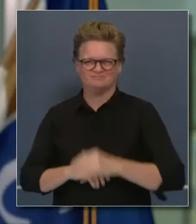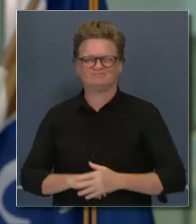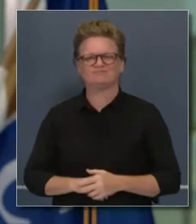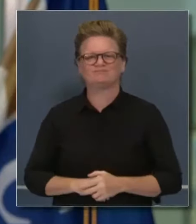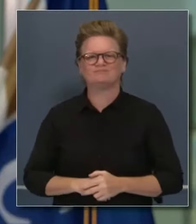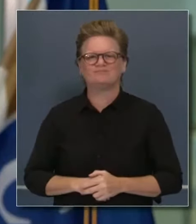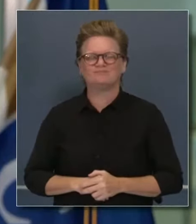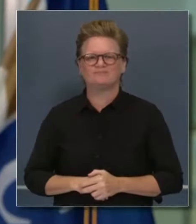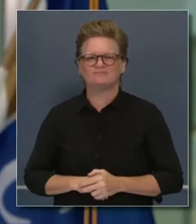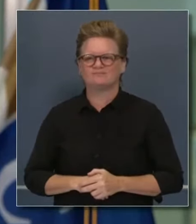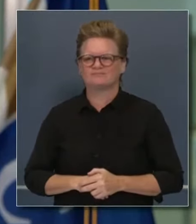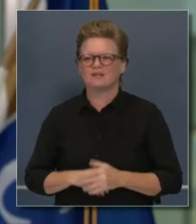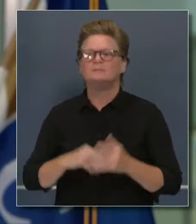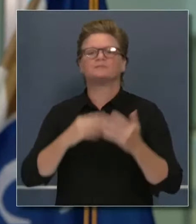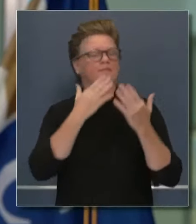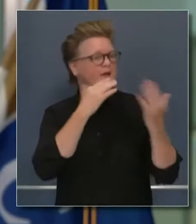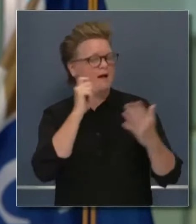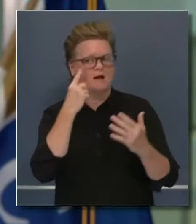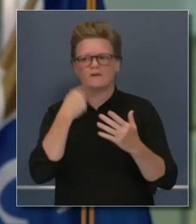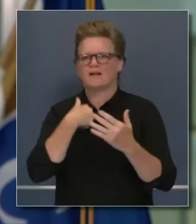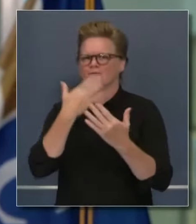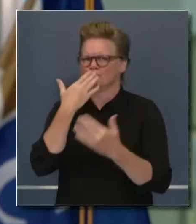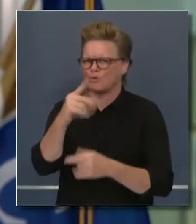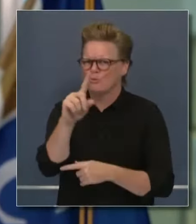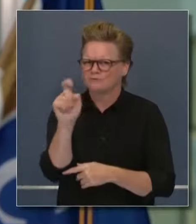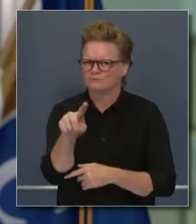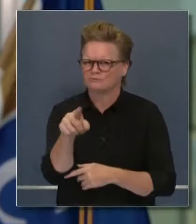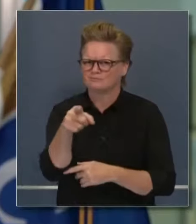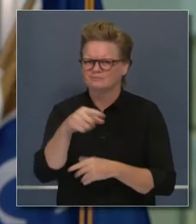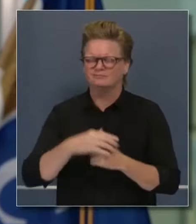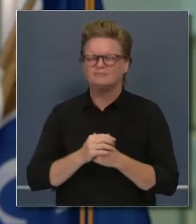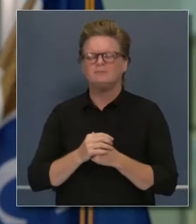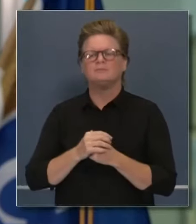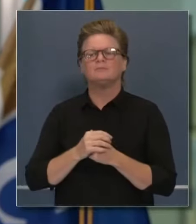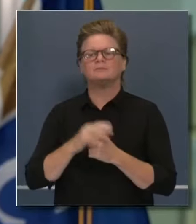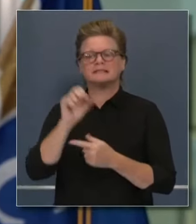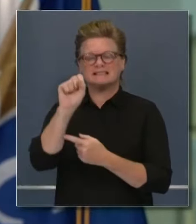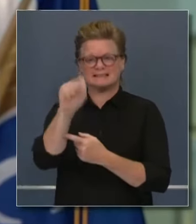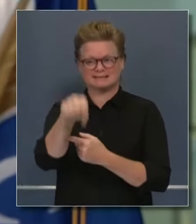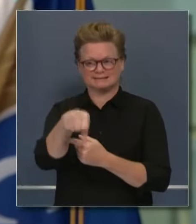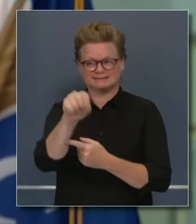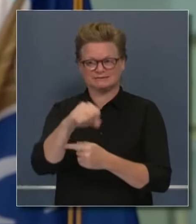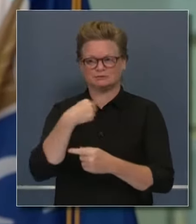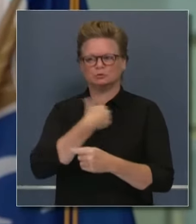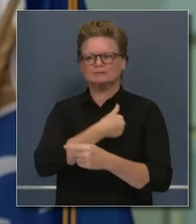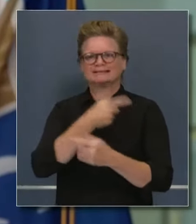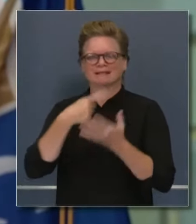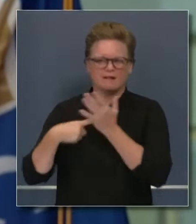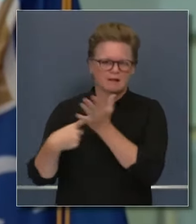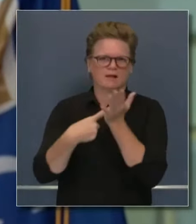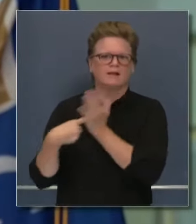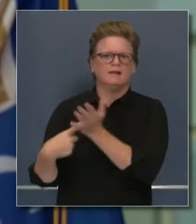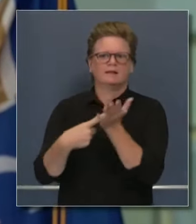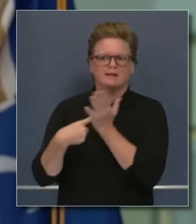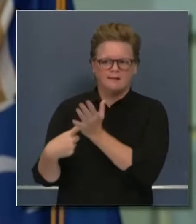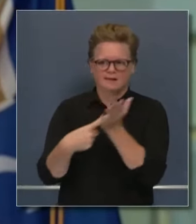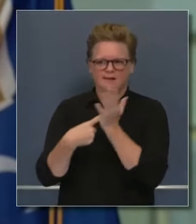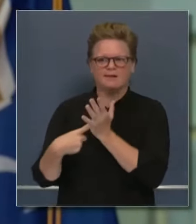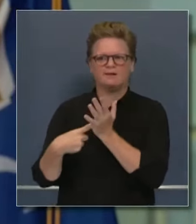Thanks again, Governor, and thank you for the question. We've been talking through this one quite a bit with a number